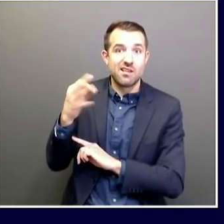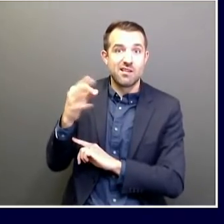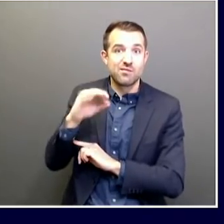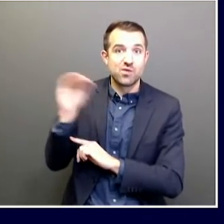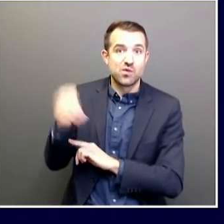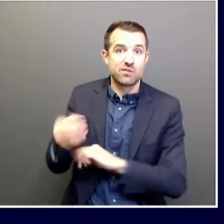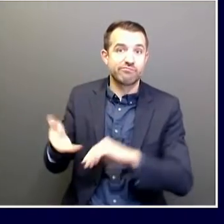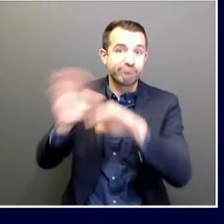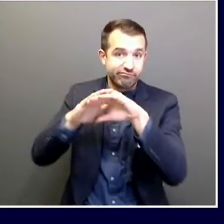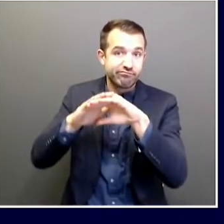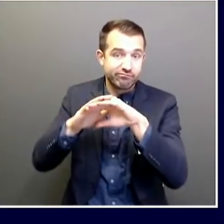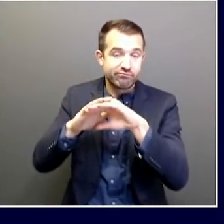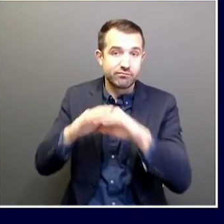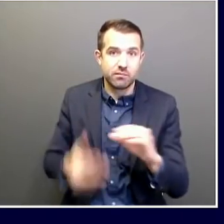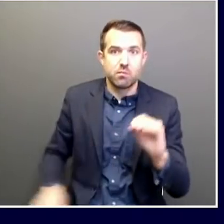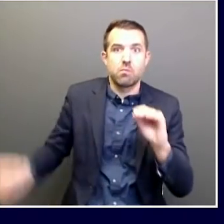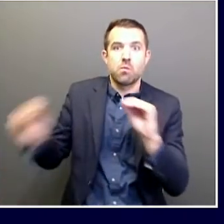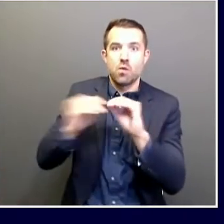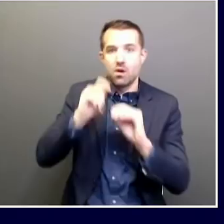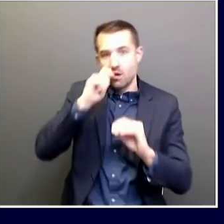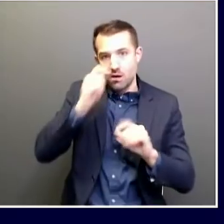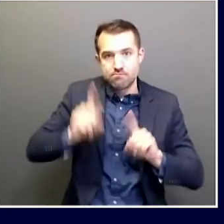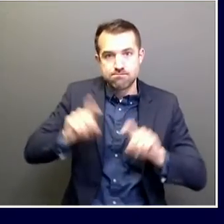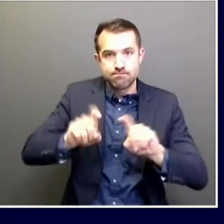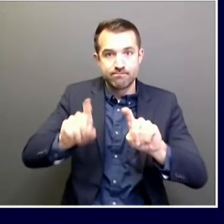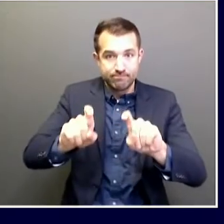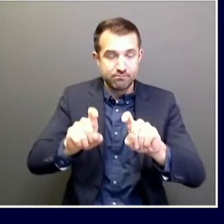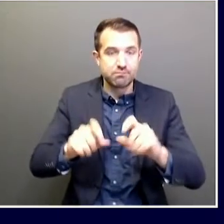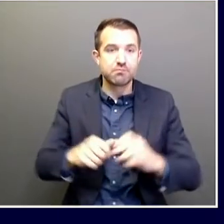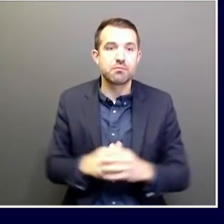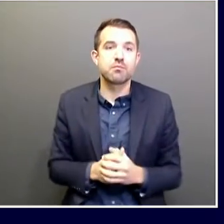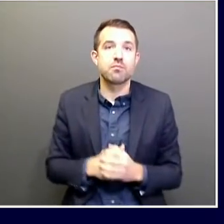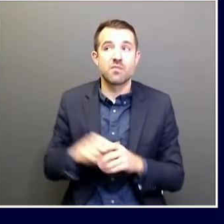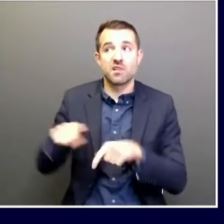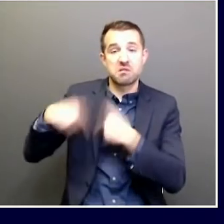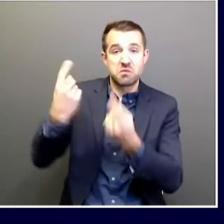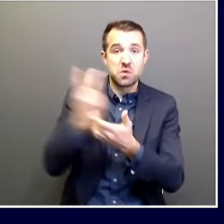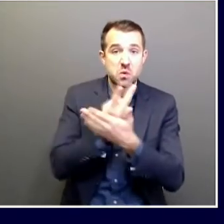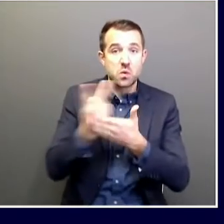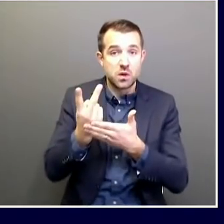testing volume just over the past incubation period, or that 2-week period.